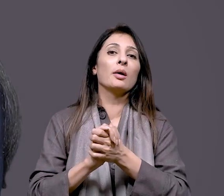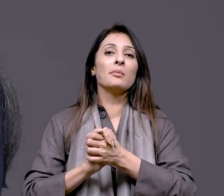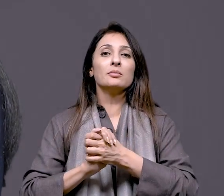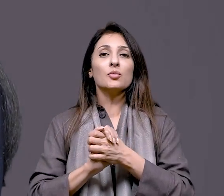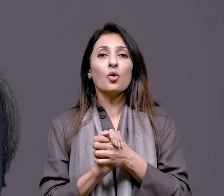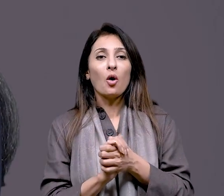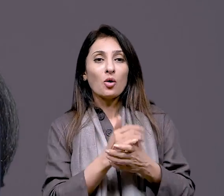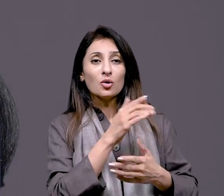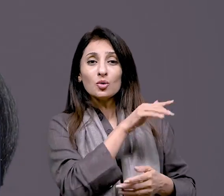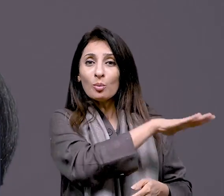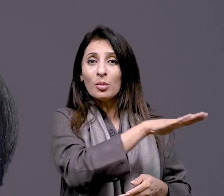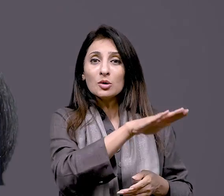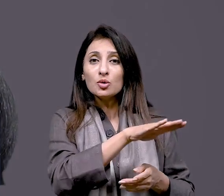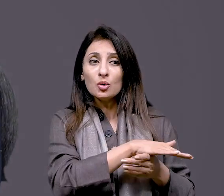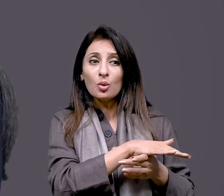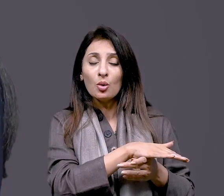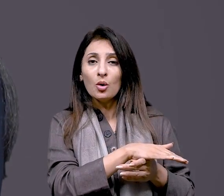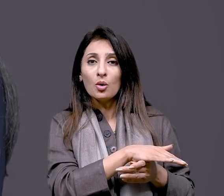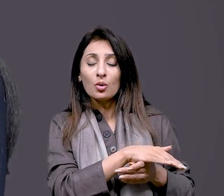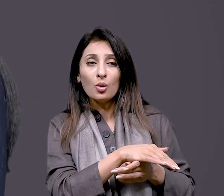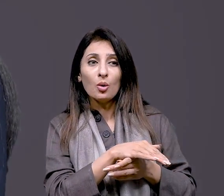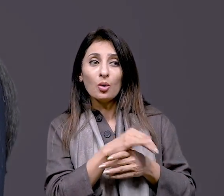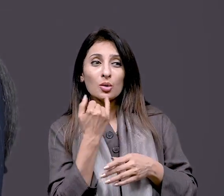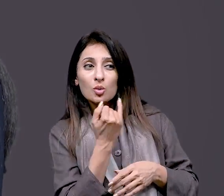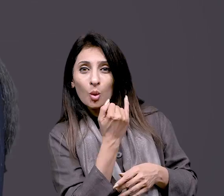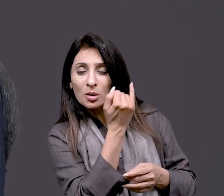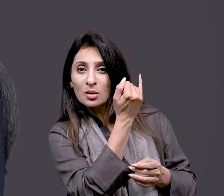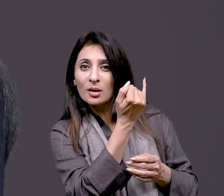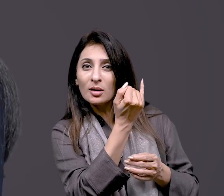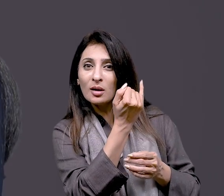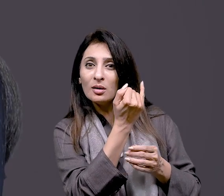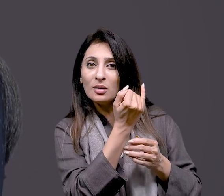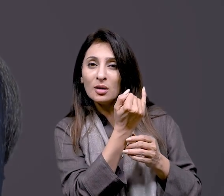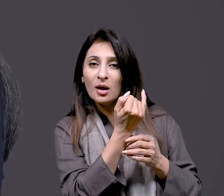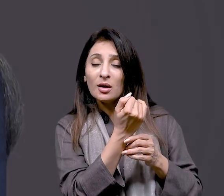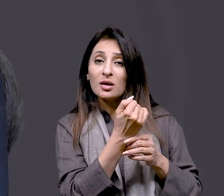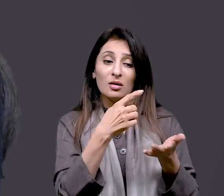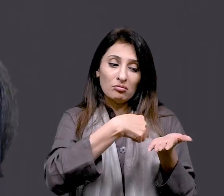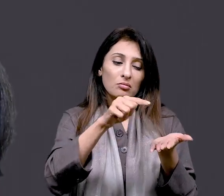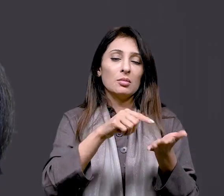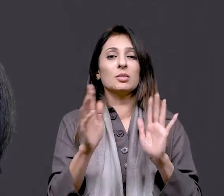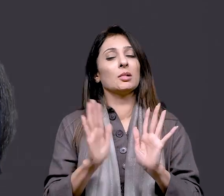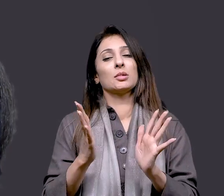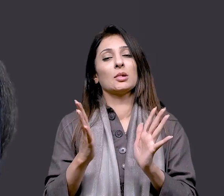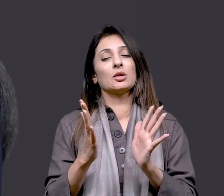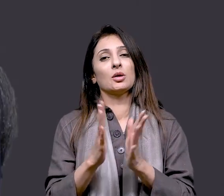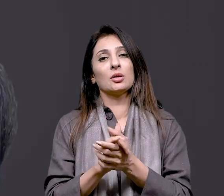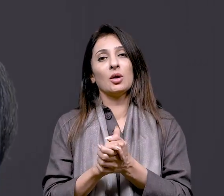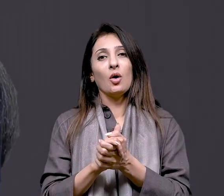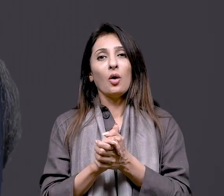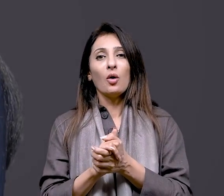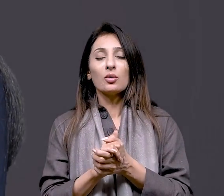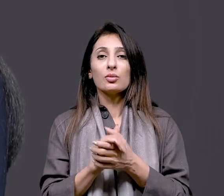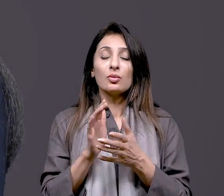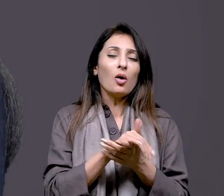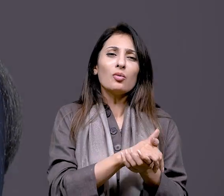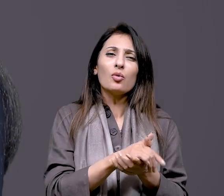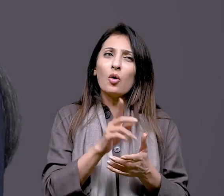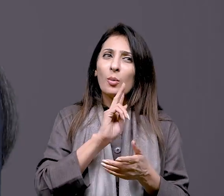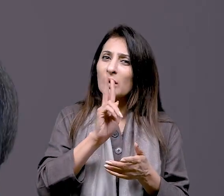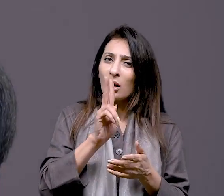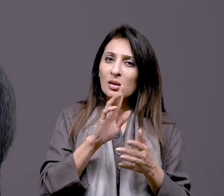teen years, every child struggles with body image issues. Us time, and in that phase of a child's life, a